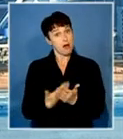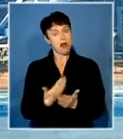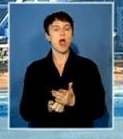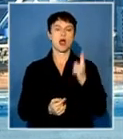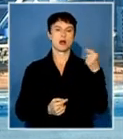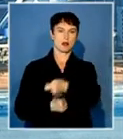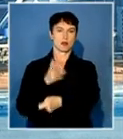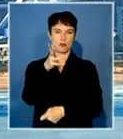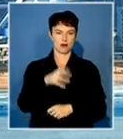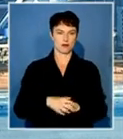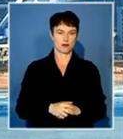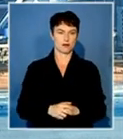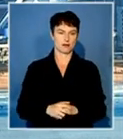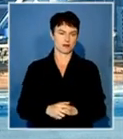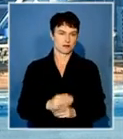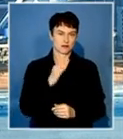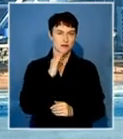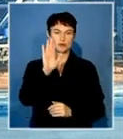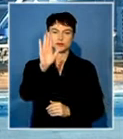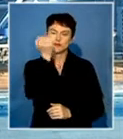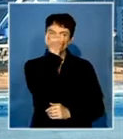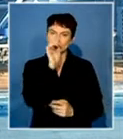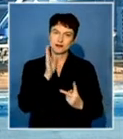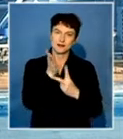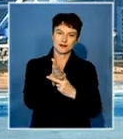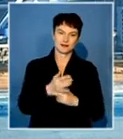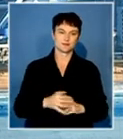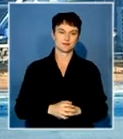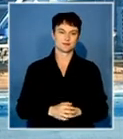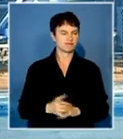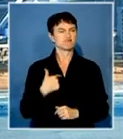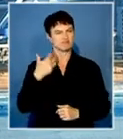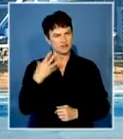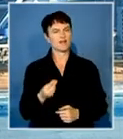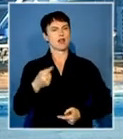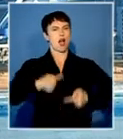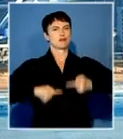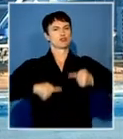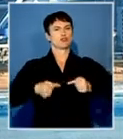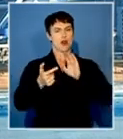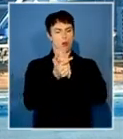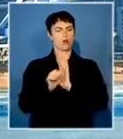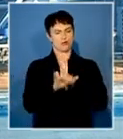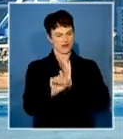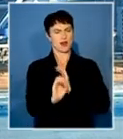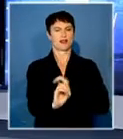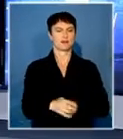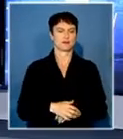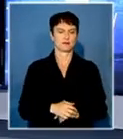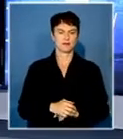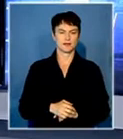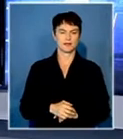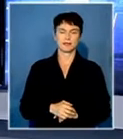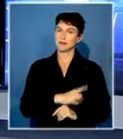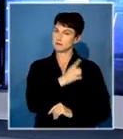Minister, and then the other point that was made about the lack of arbitration, Minister, can I in fact, there is an arbitration law in South Africa that would apply. He